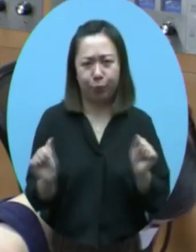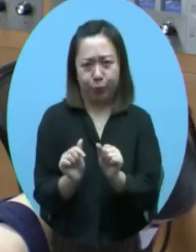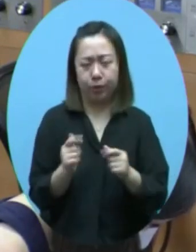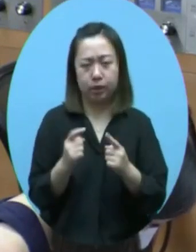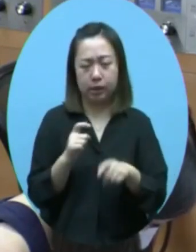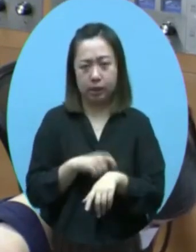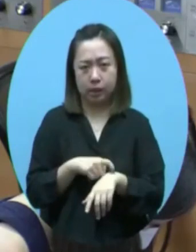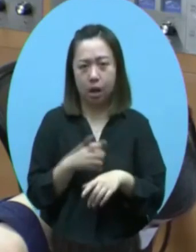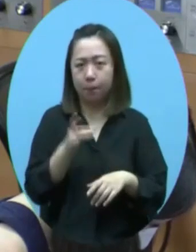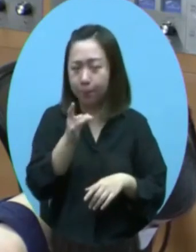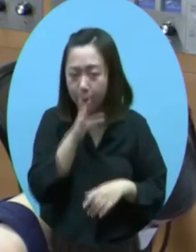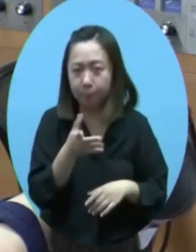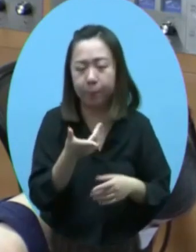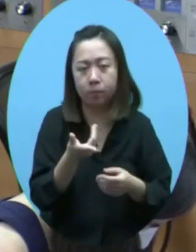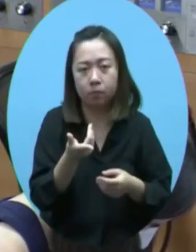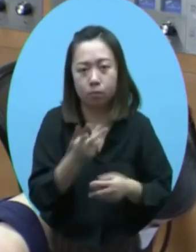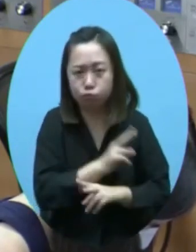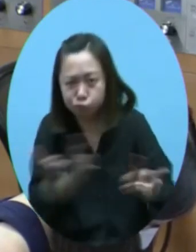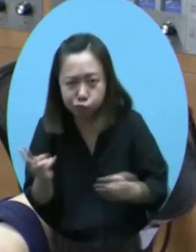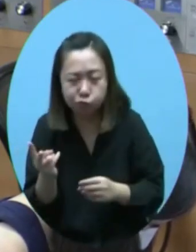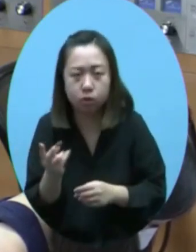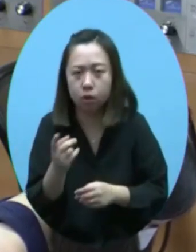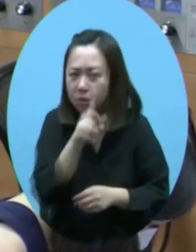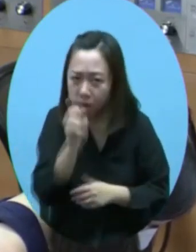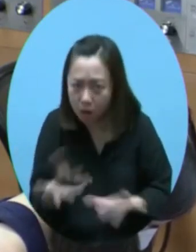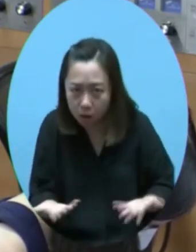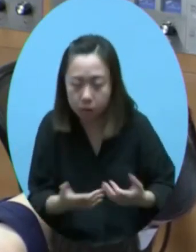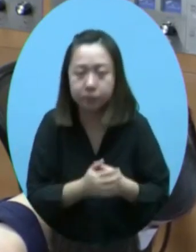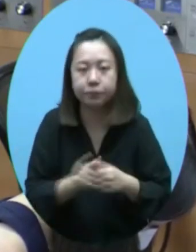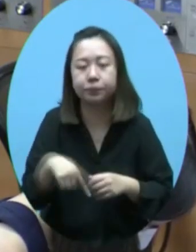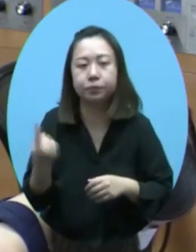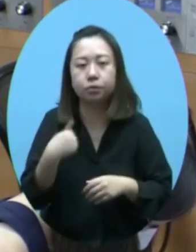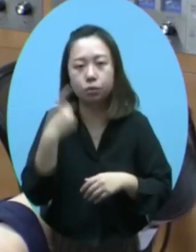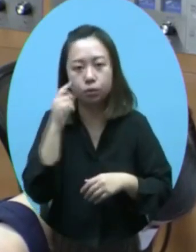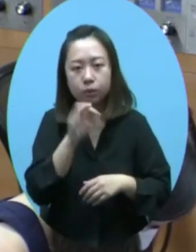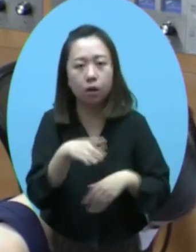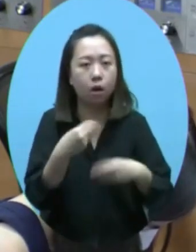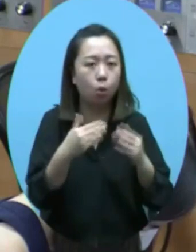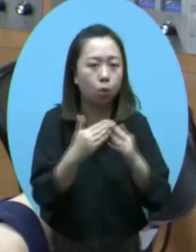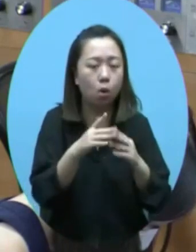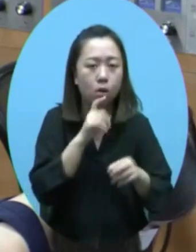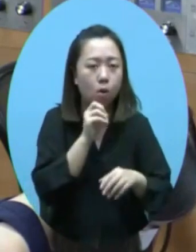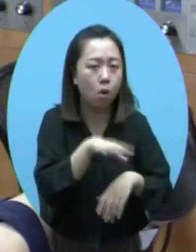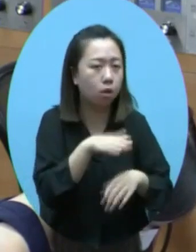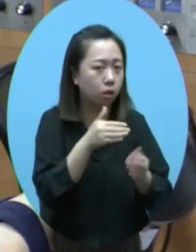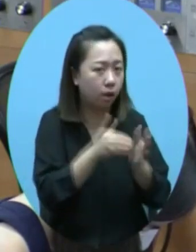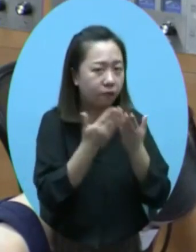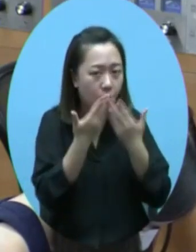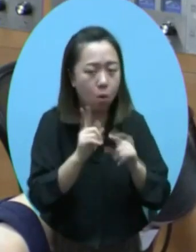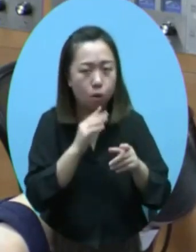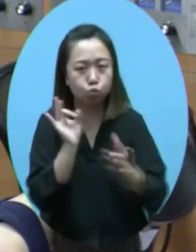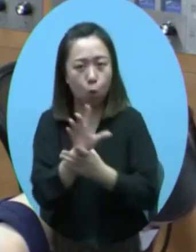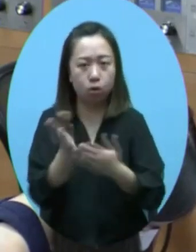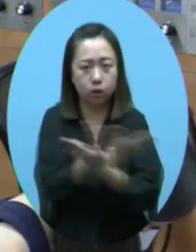advise EDB to suspend the classes, why this sudden change? And also, even the EDB, even